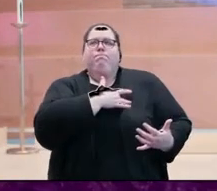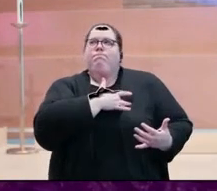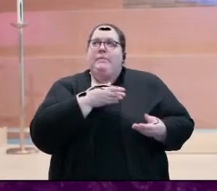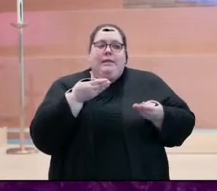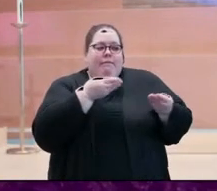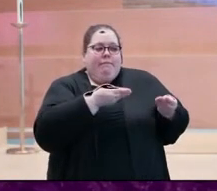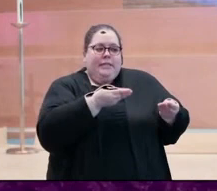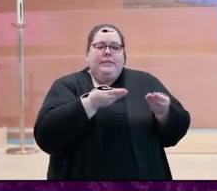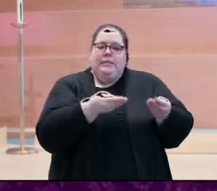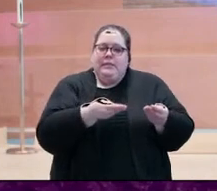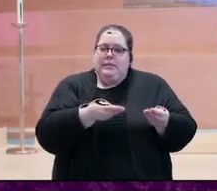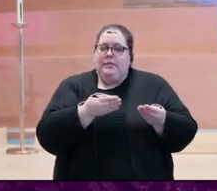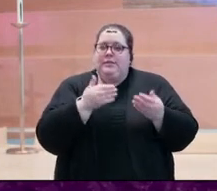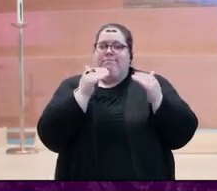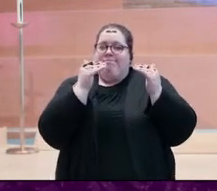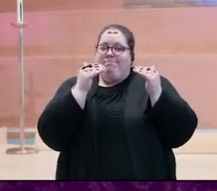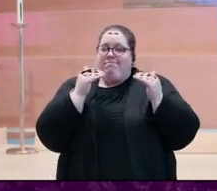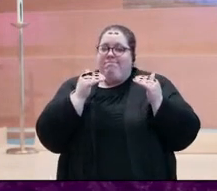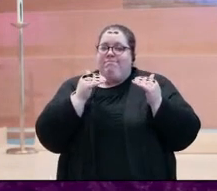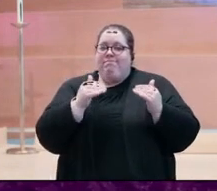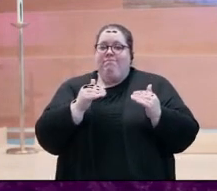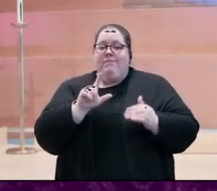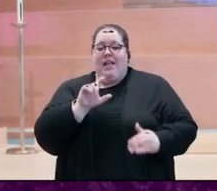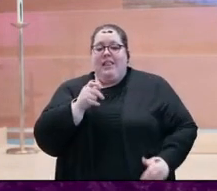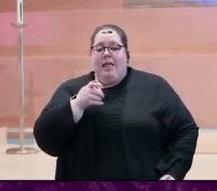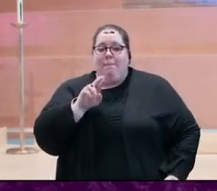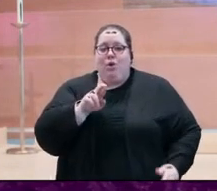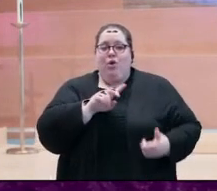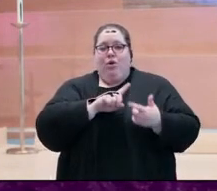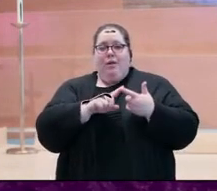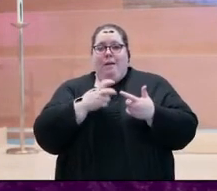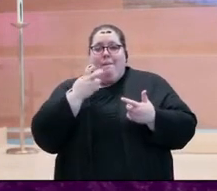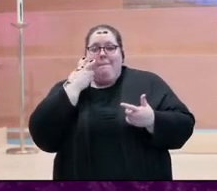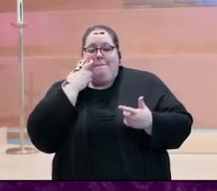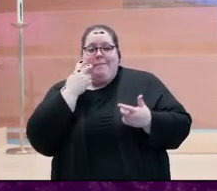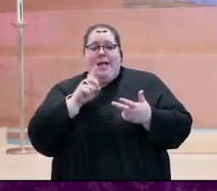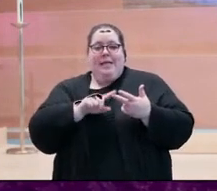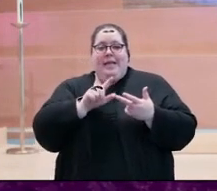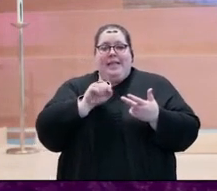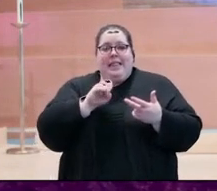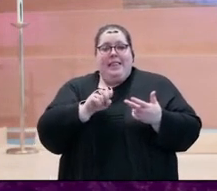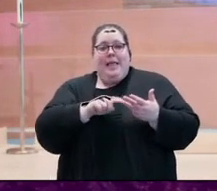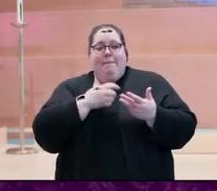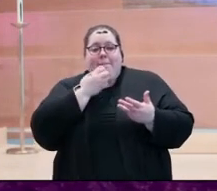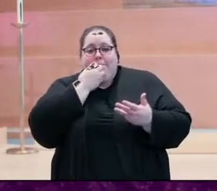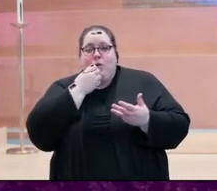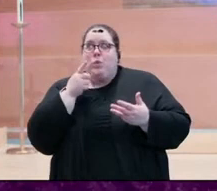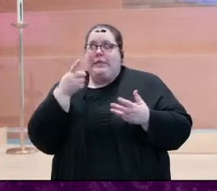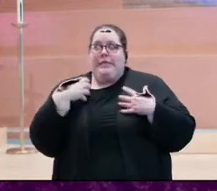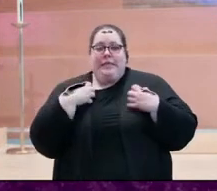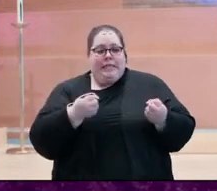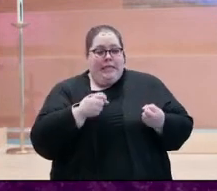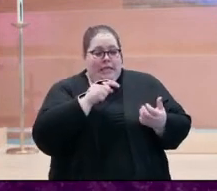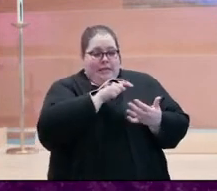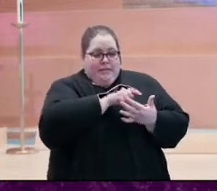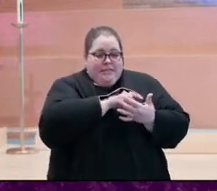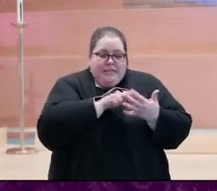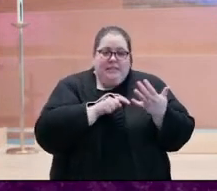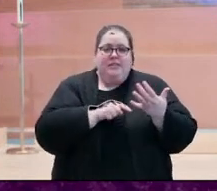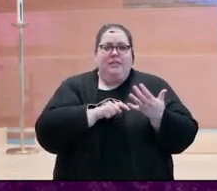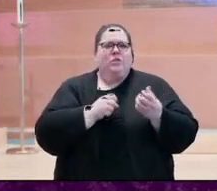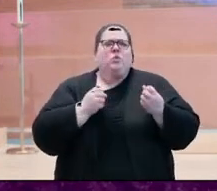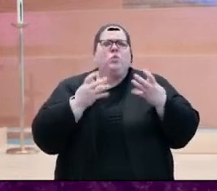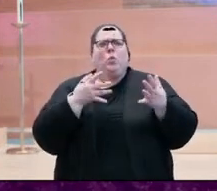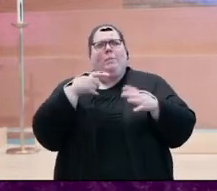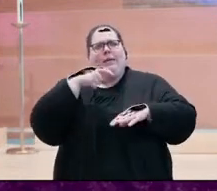them. What about the time that he healed the lepers and the blind and the lame and the mute, which were numerous throughout the Gospels.